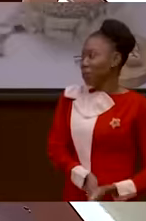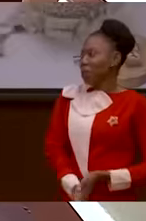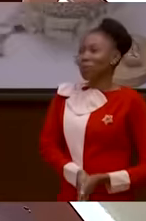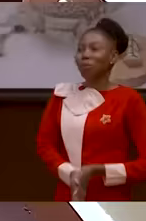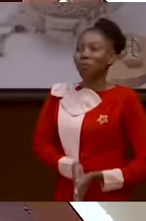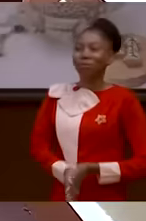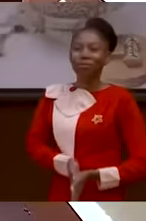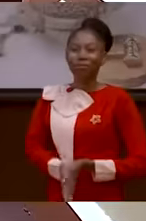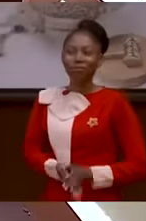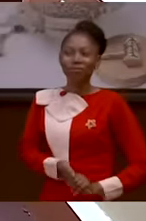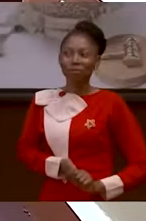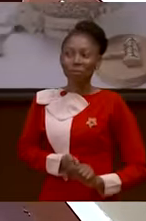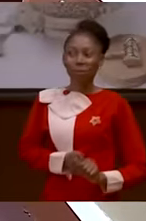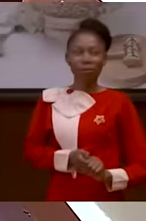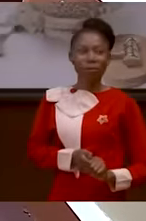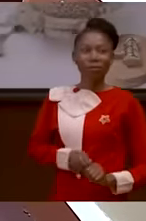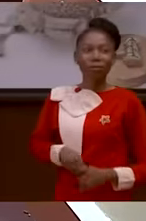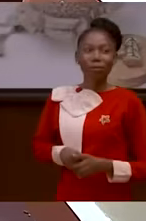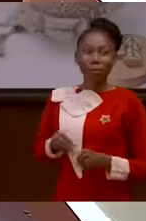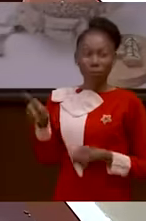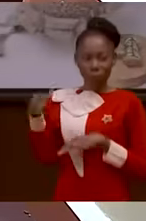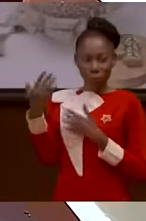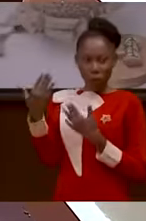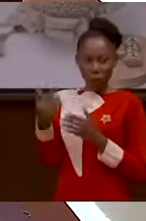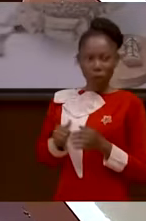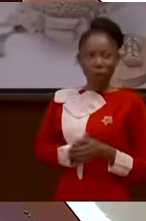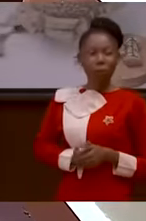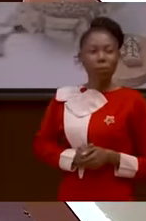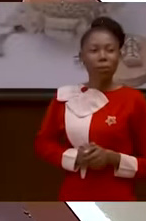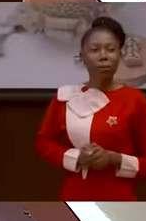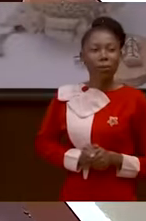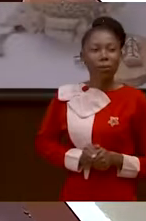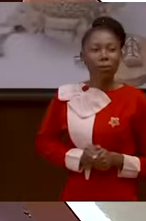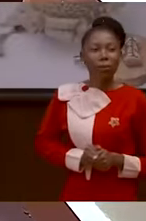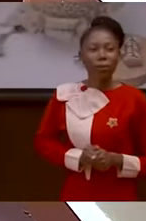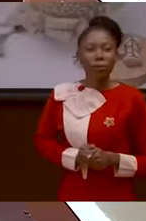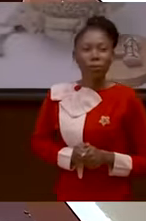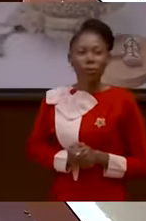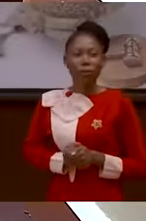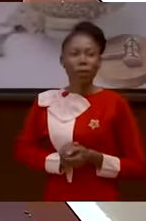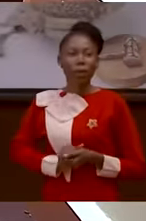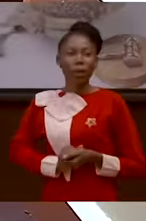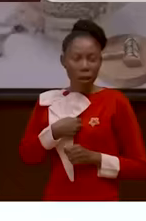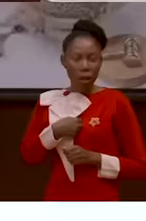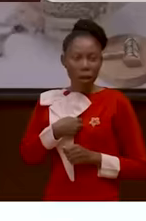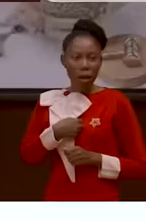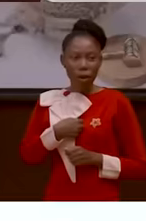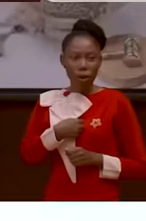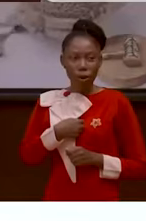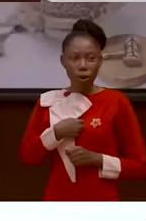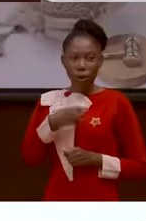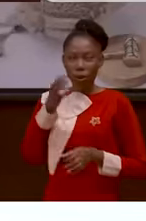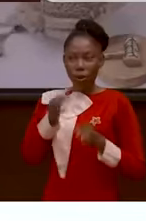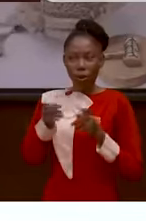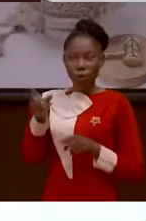My Honor, I will start from where she stopped. You know, just before you continue, I would love to chip in something. If you are